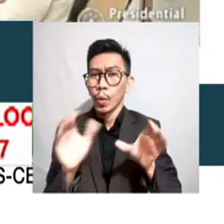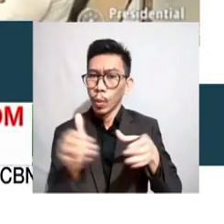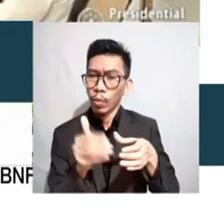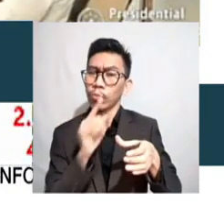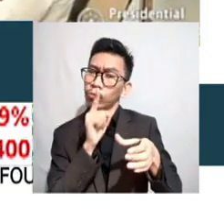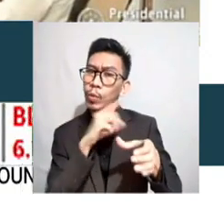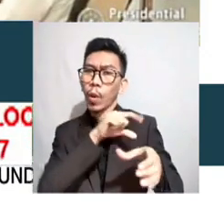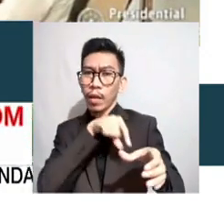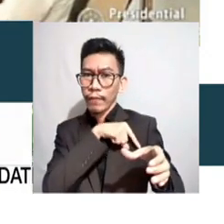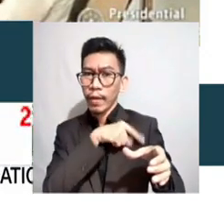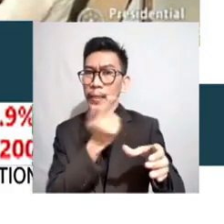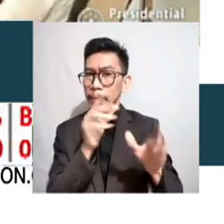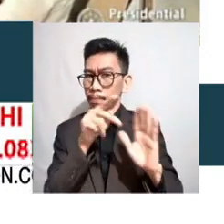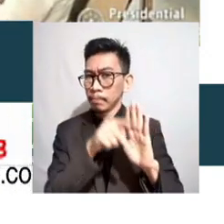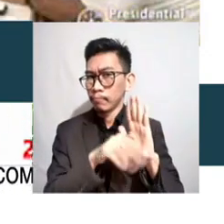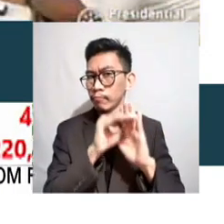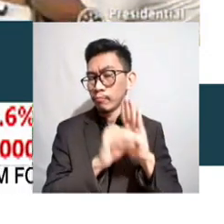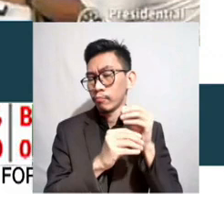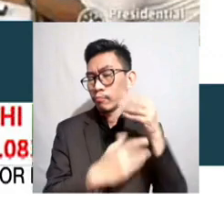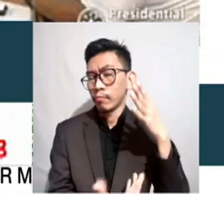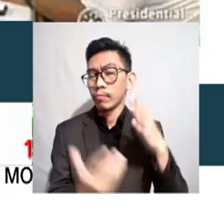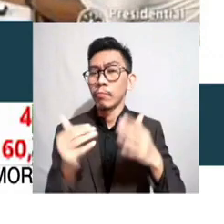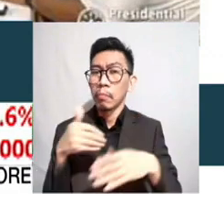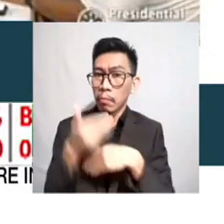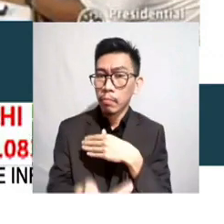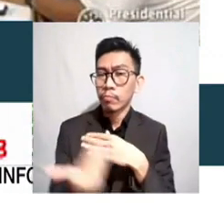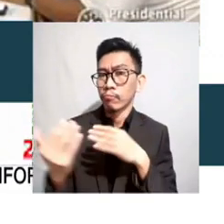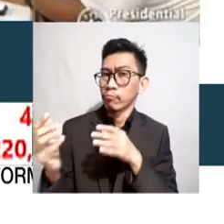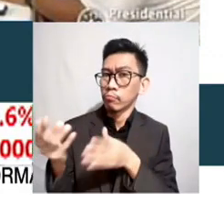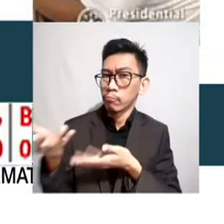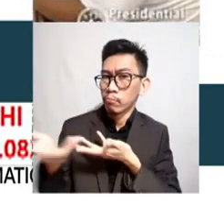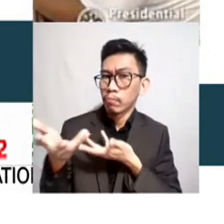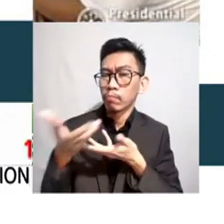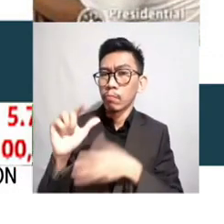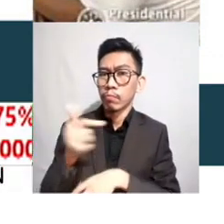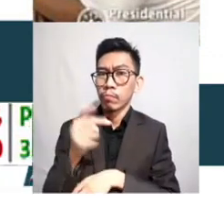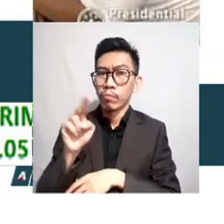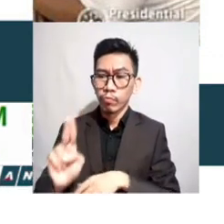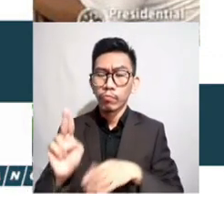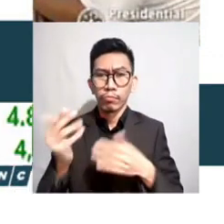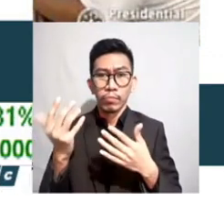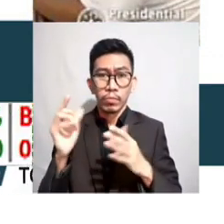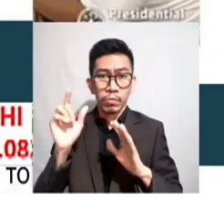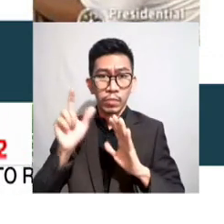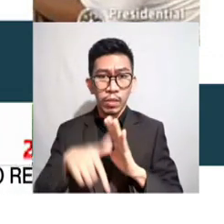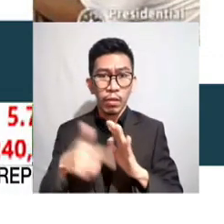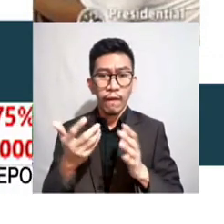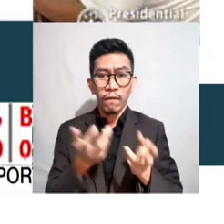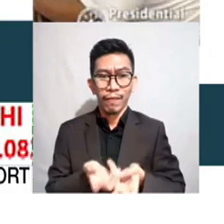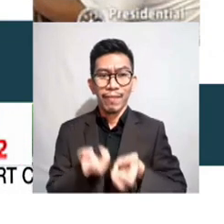policy, and thereafter start consulting the LGUs who, yung pala, ibabagsak din pala sa kanila yung trabaho para